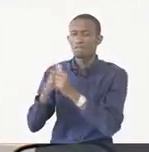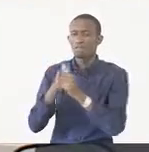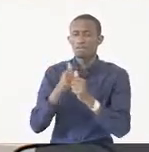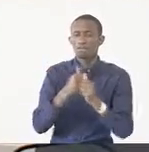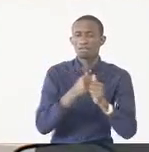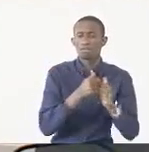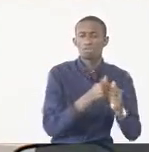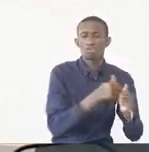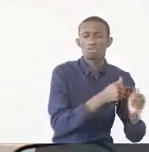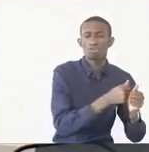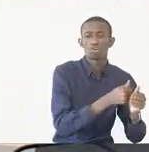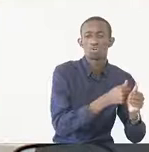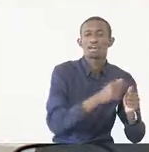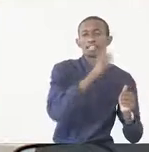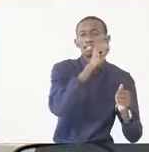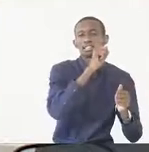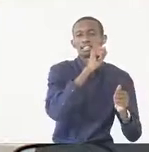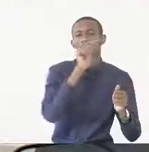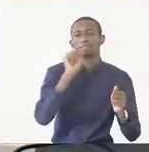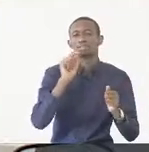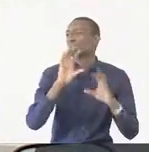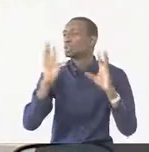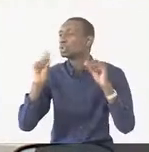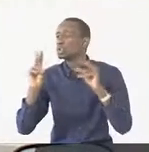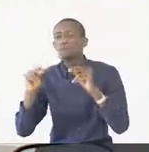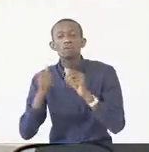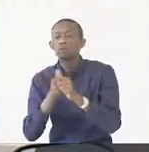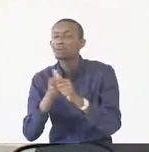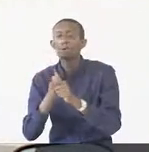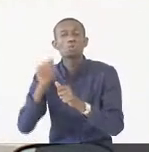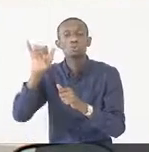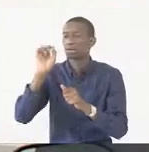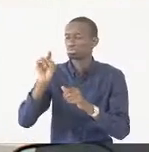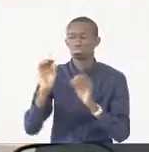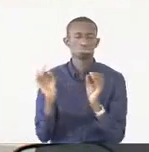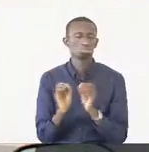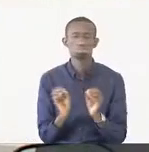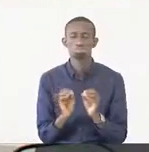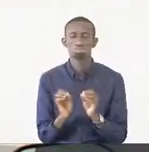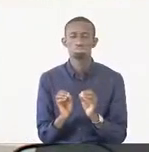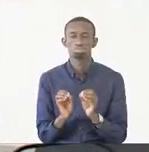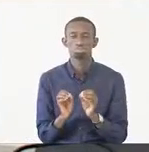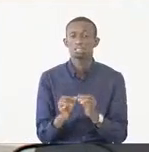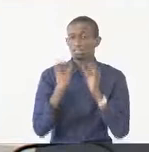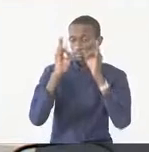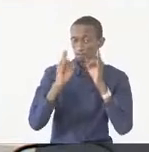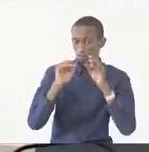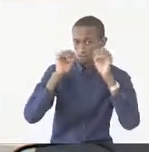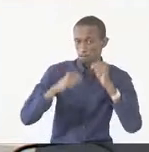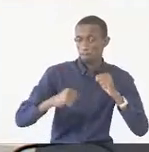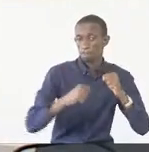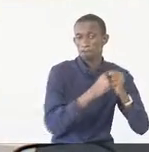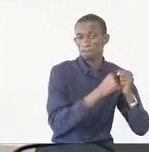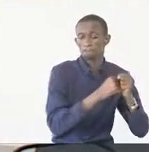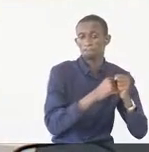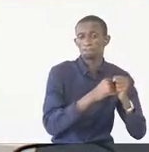it is not following the y-axis. In other words, if it was said now to be bouncing back,